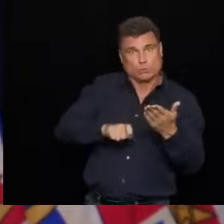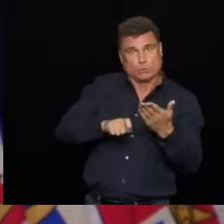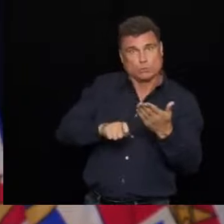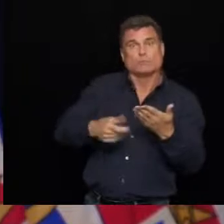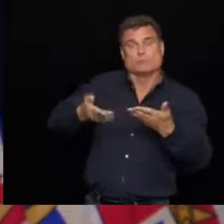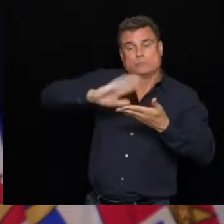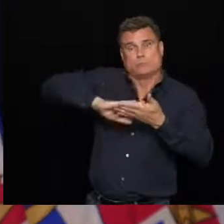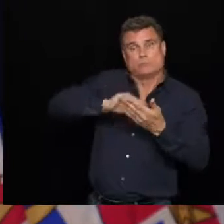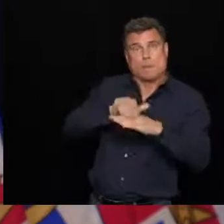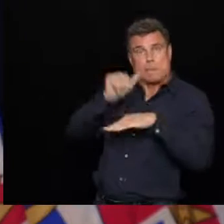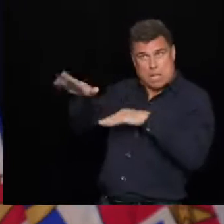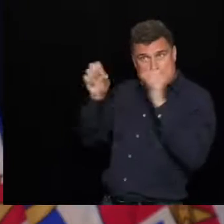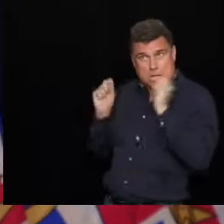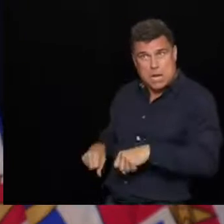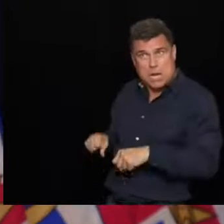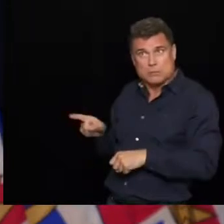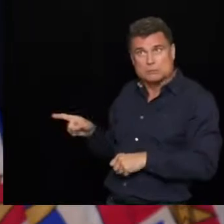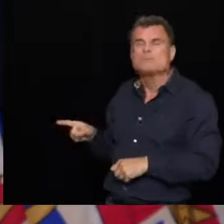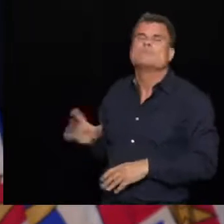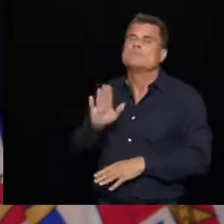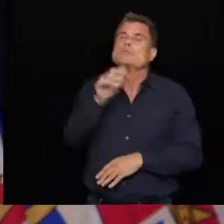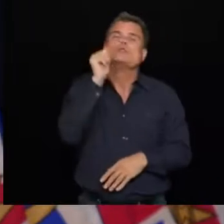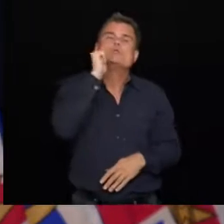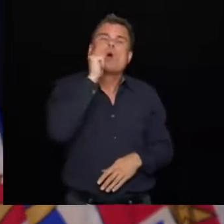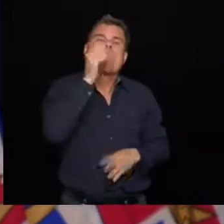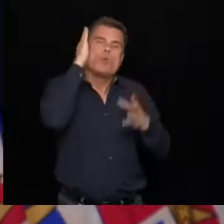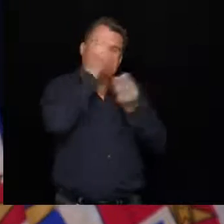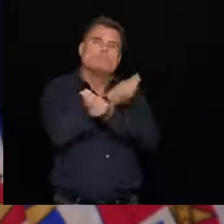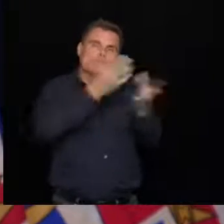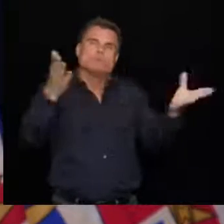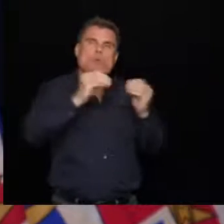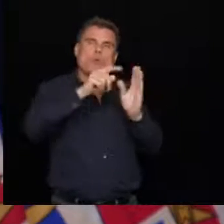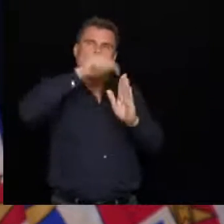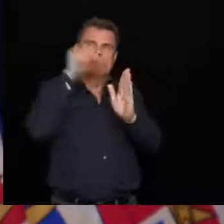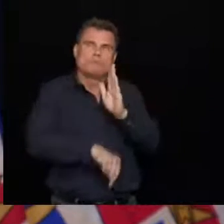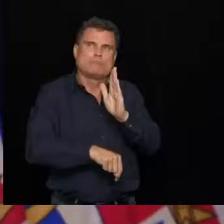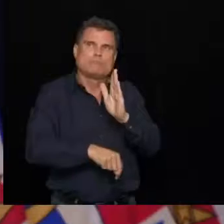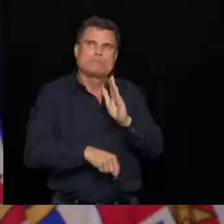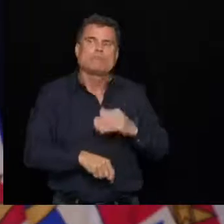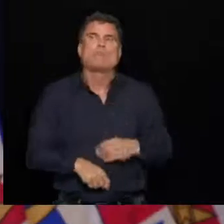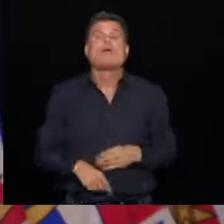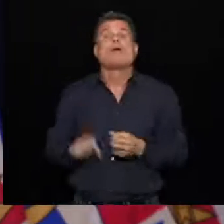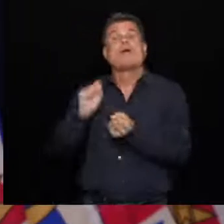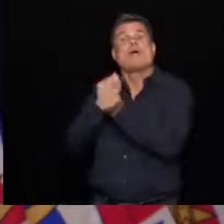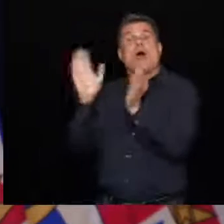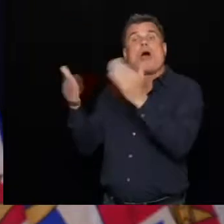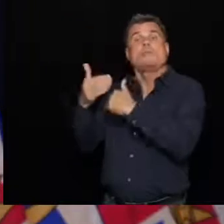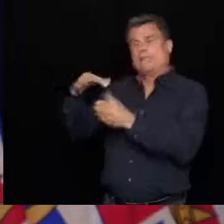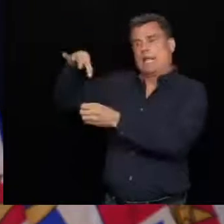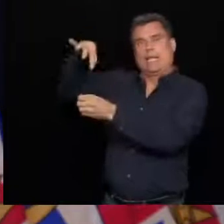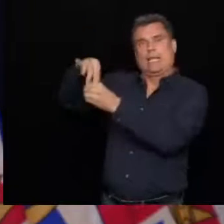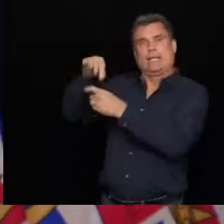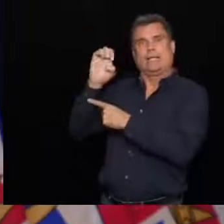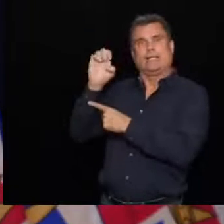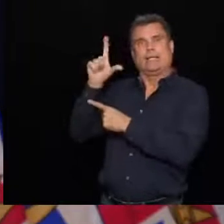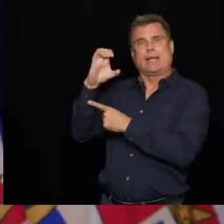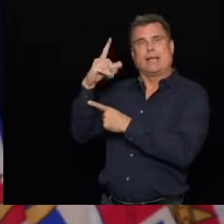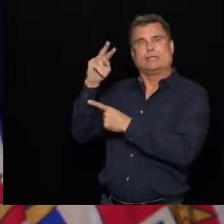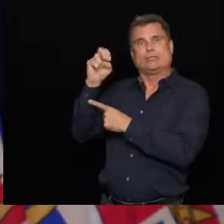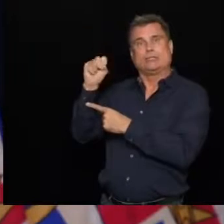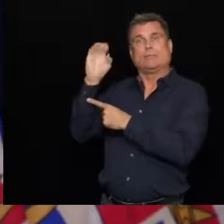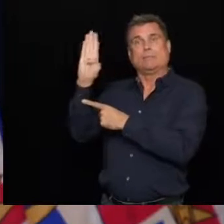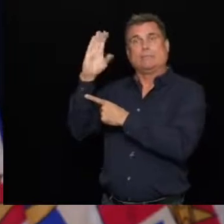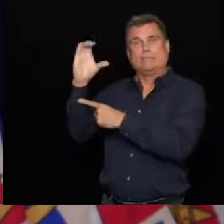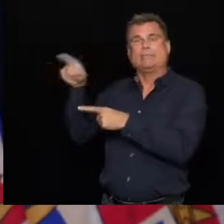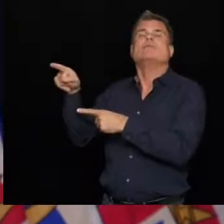has taken a number of measures to make sure that it can be done safely in all of those environments. So First Nations communities and rural and